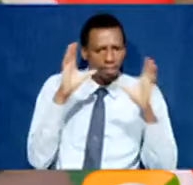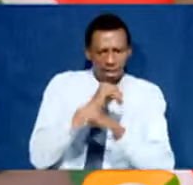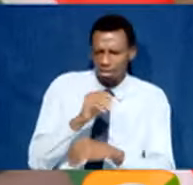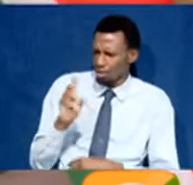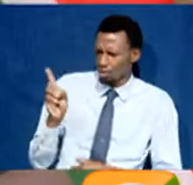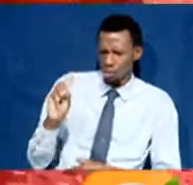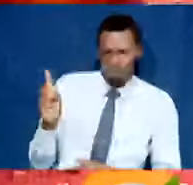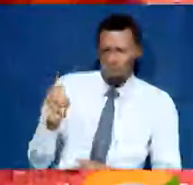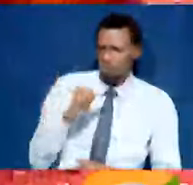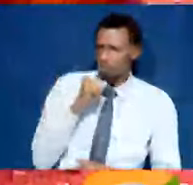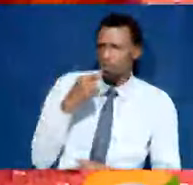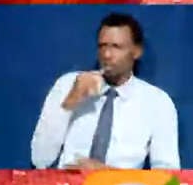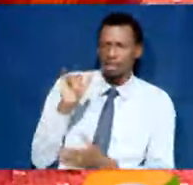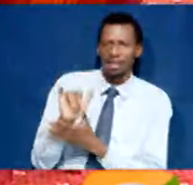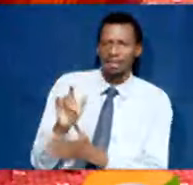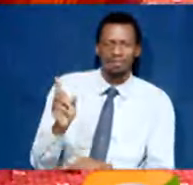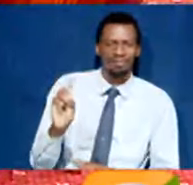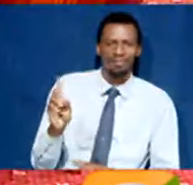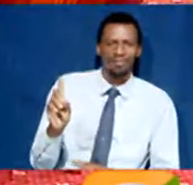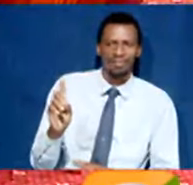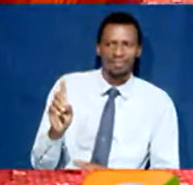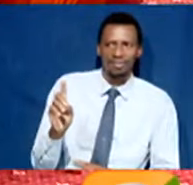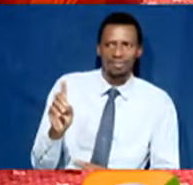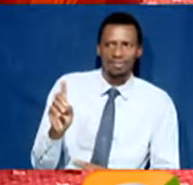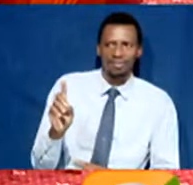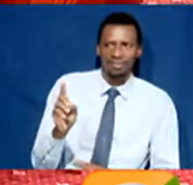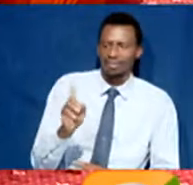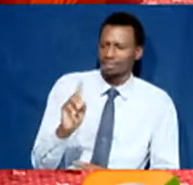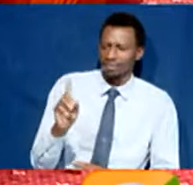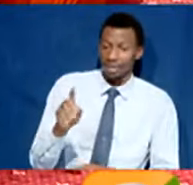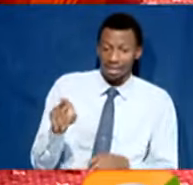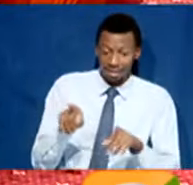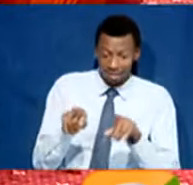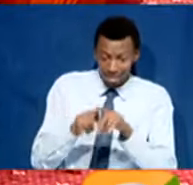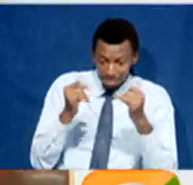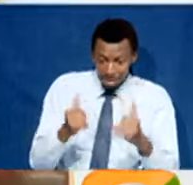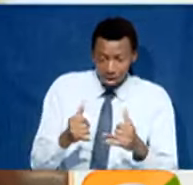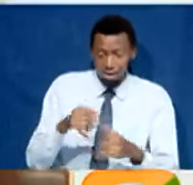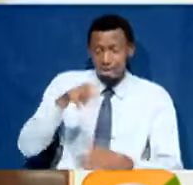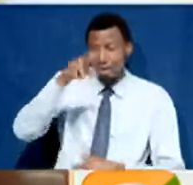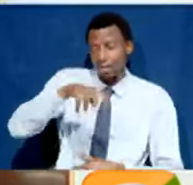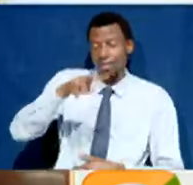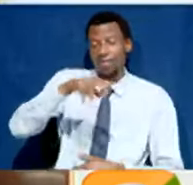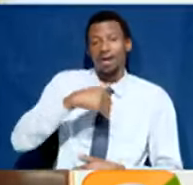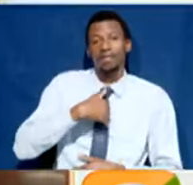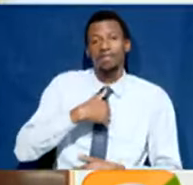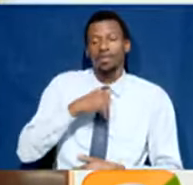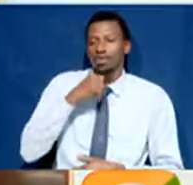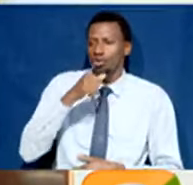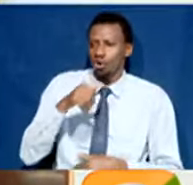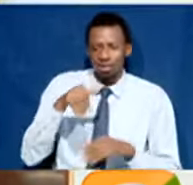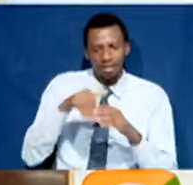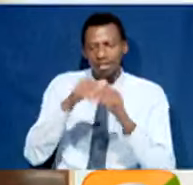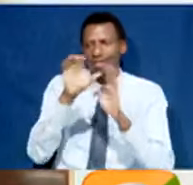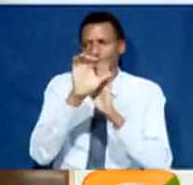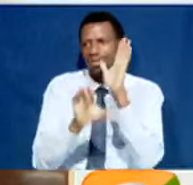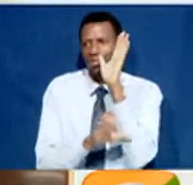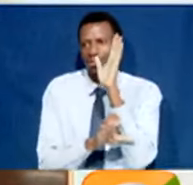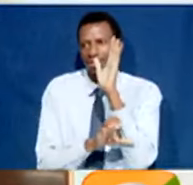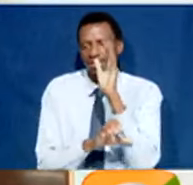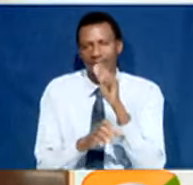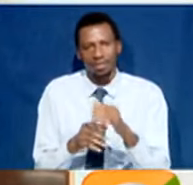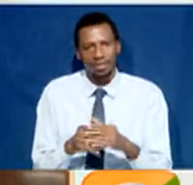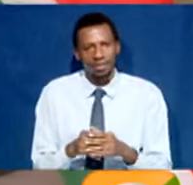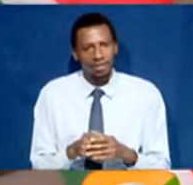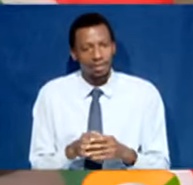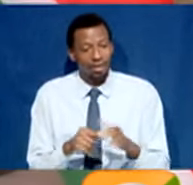mkakati they said, exactly what they said it is as it KRA. Is discriminatory. It's discriminatory. And therefore unconstitutional. No, you interpret it. The problem